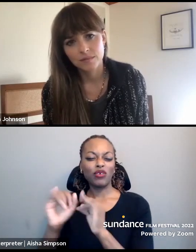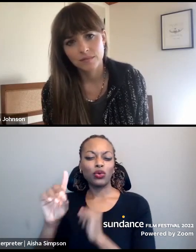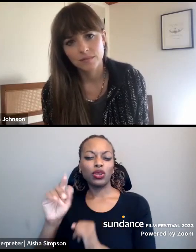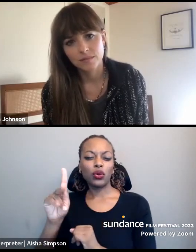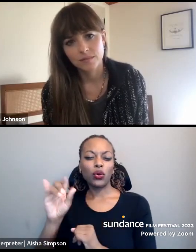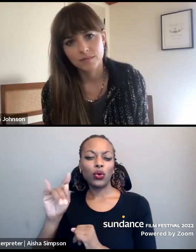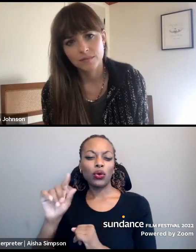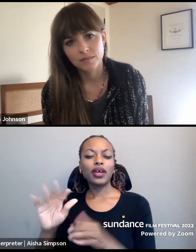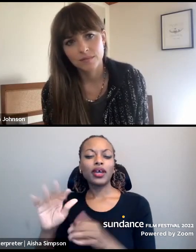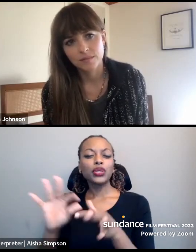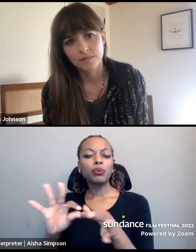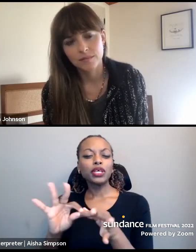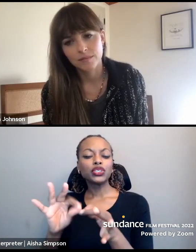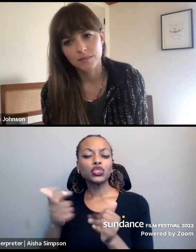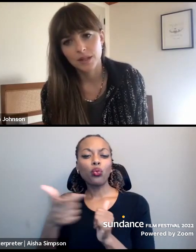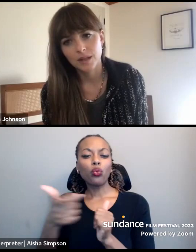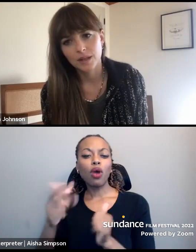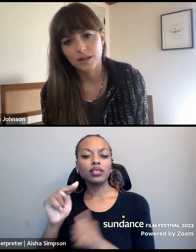Notting Hill early on.